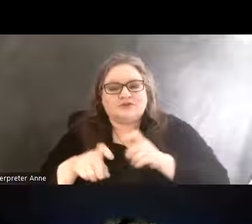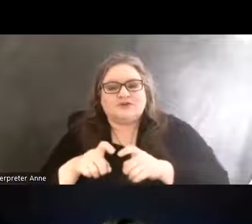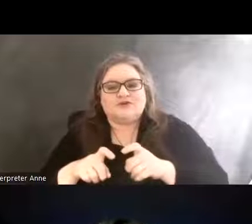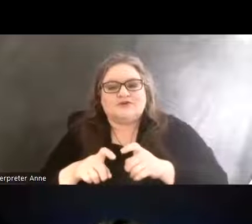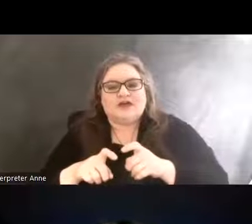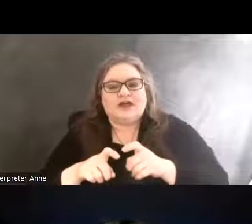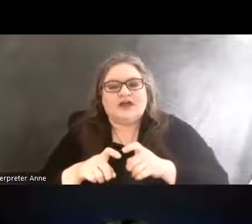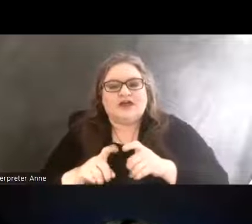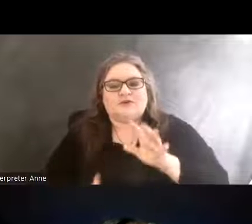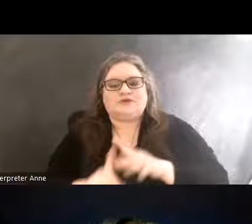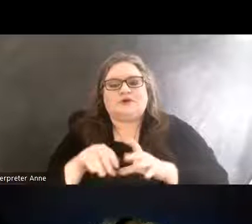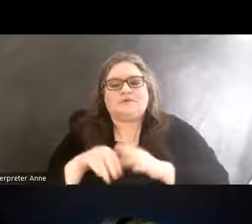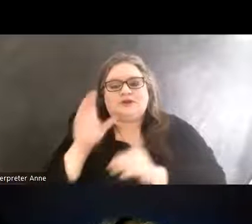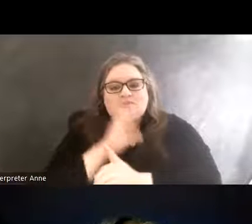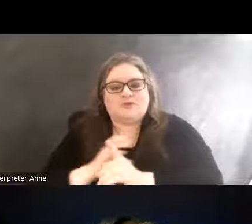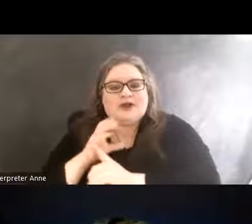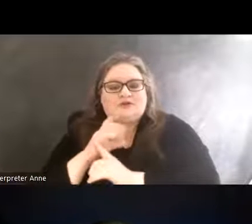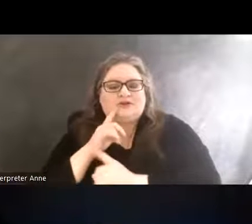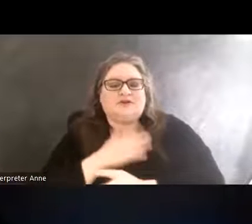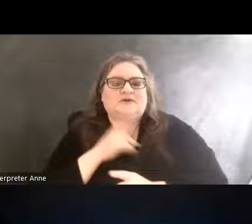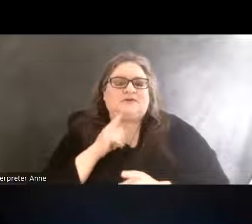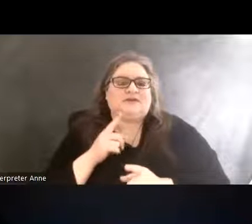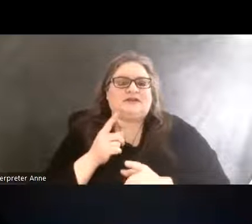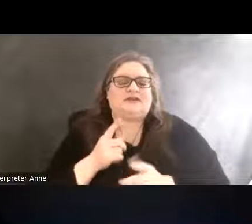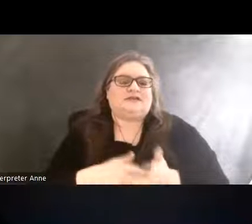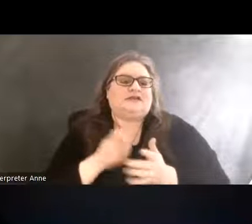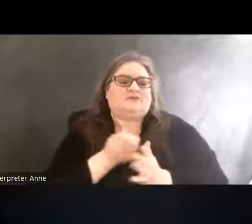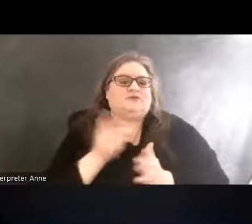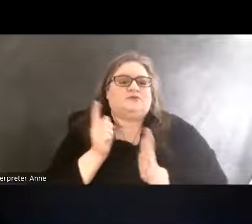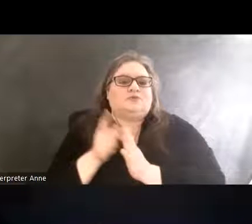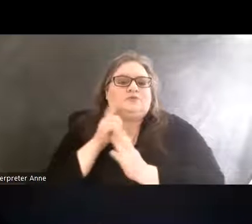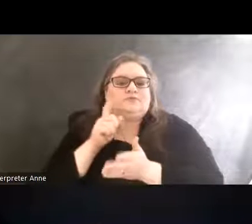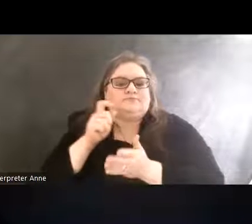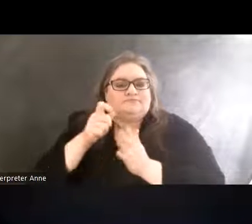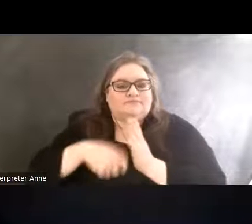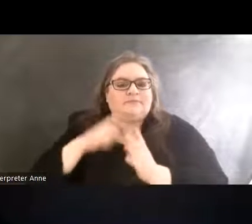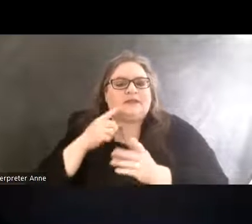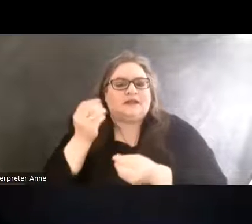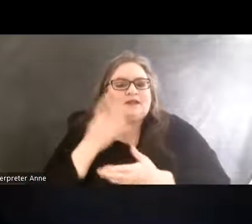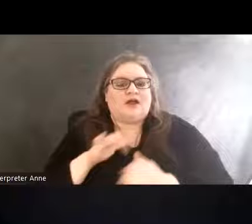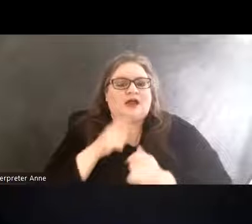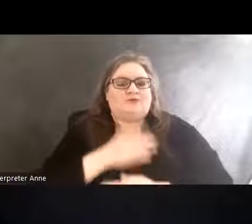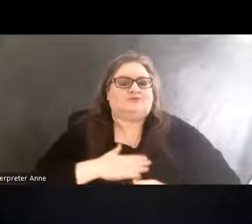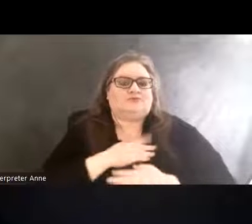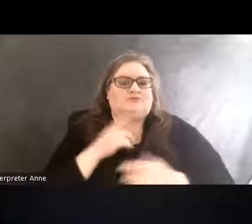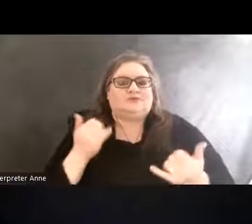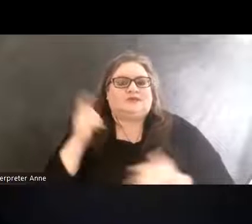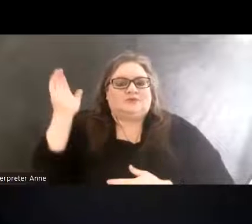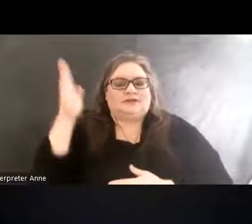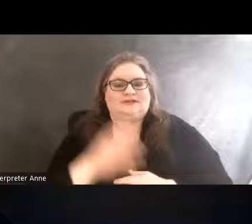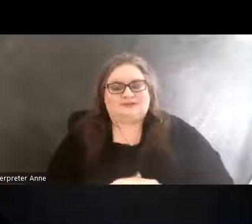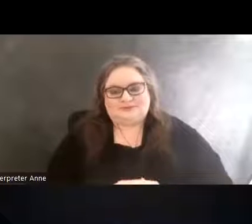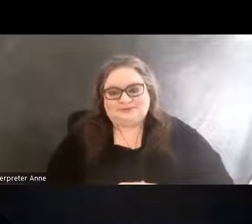your browser. Please take a few moments to complete that for us and let us know how you enjoyed today's presentation.